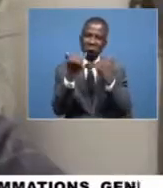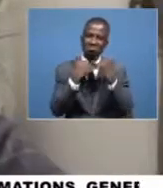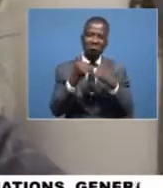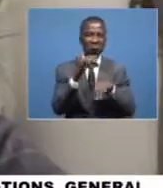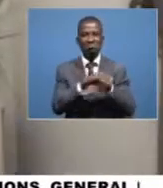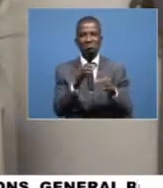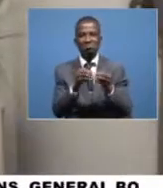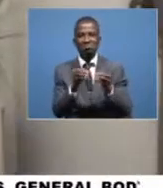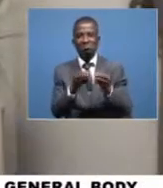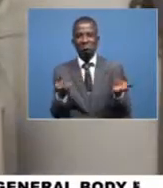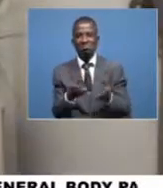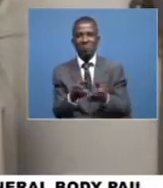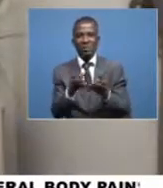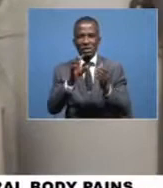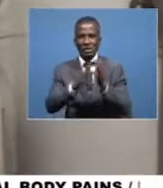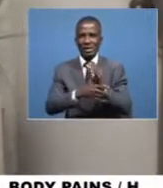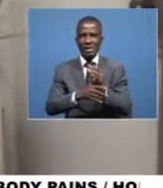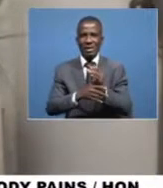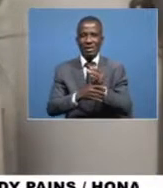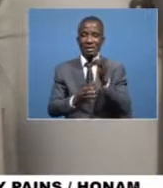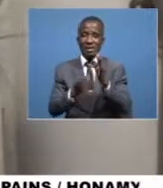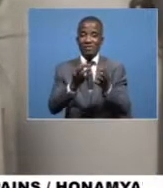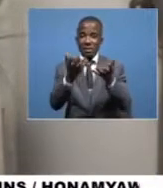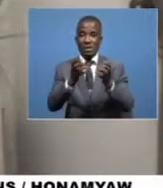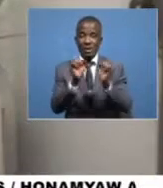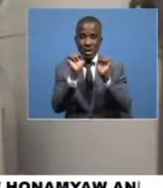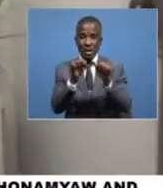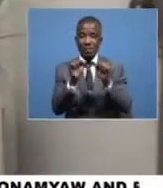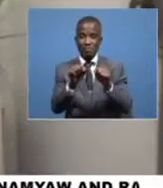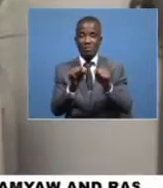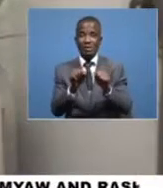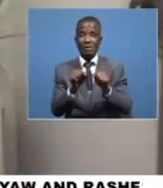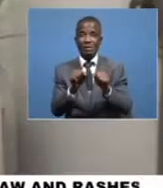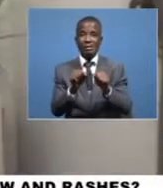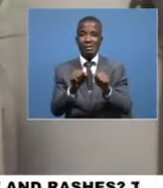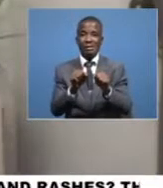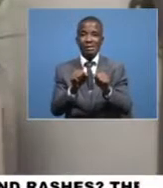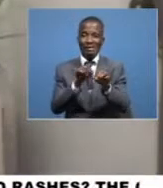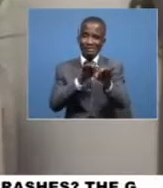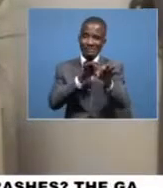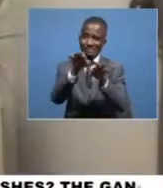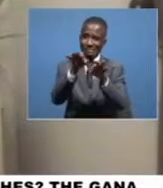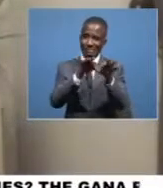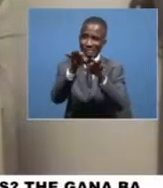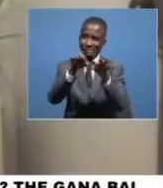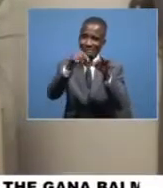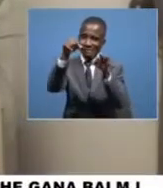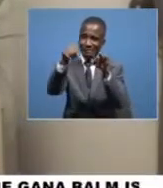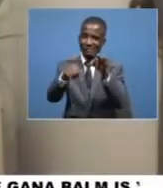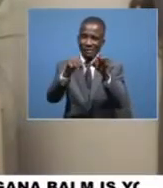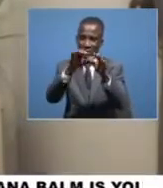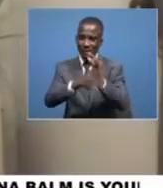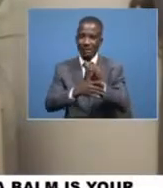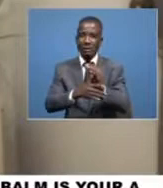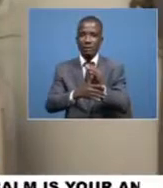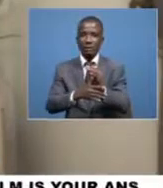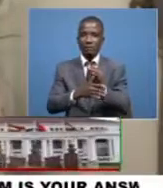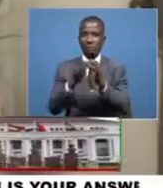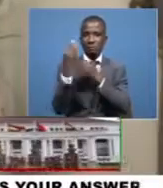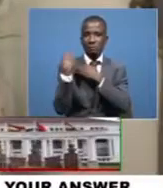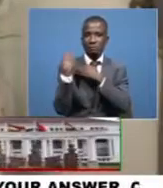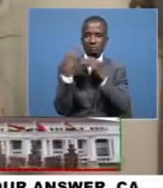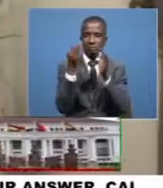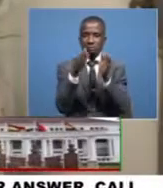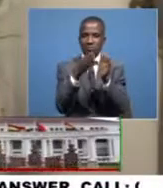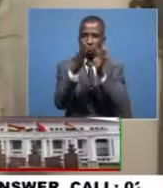done that, they need to, if they've been able to establish that, then the burden will shift to the